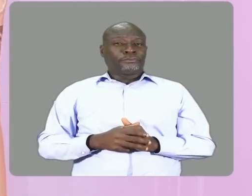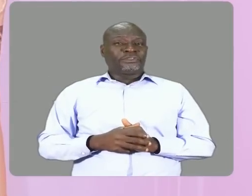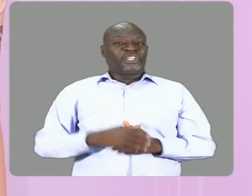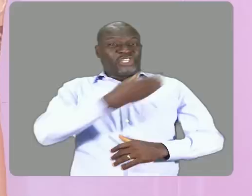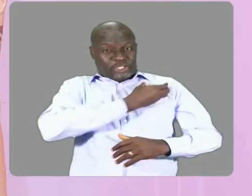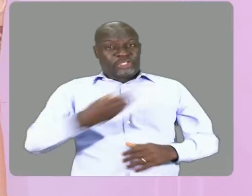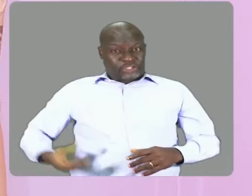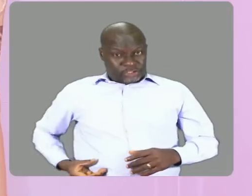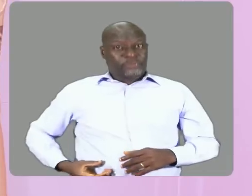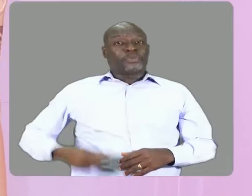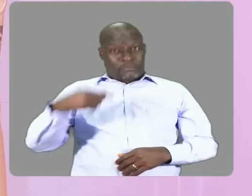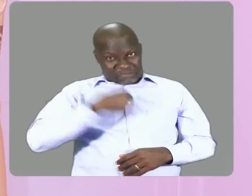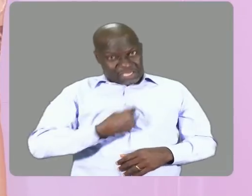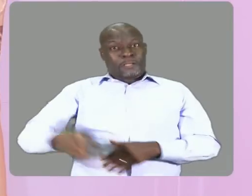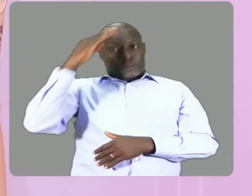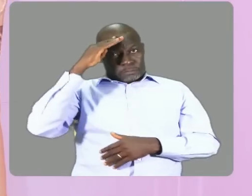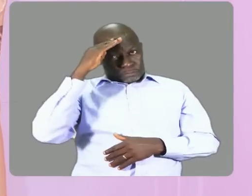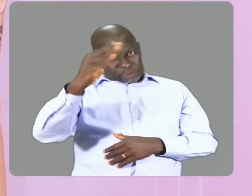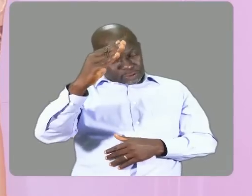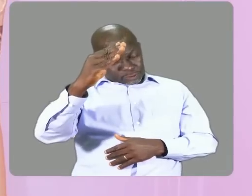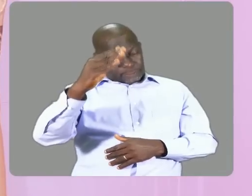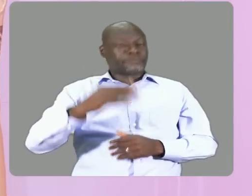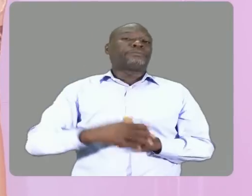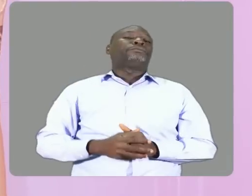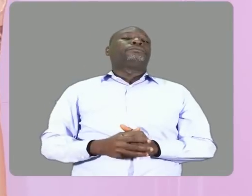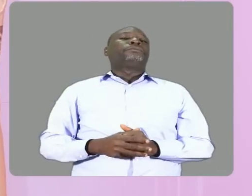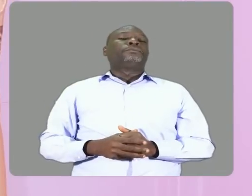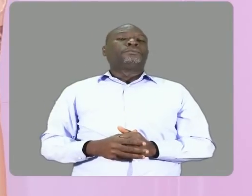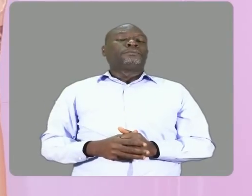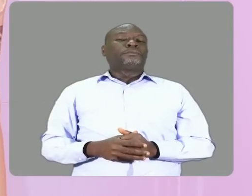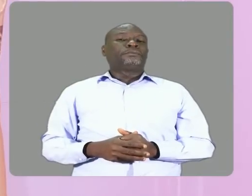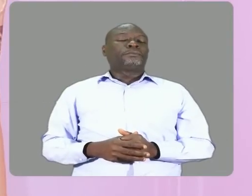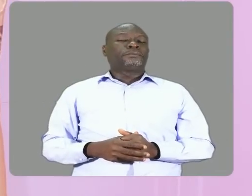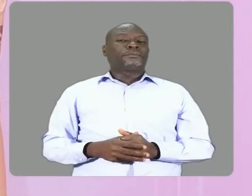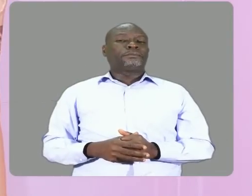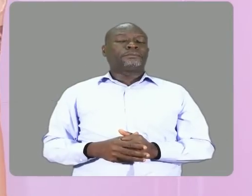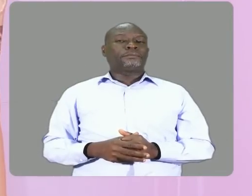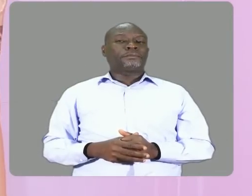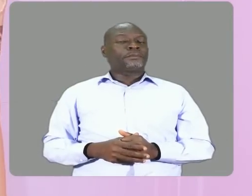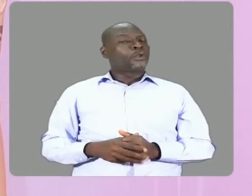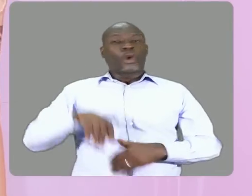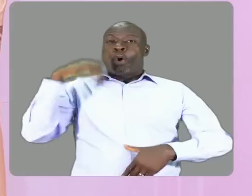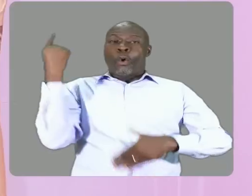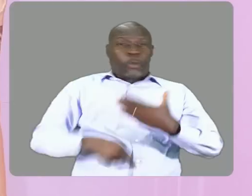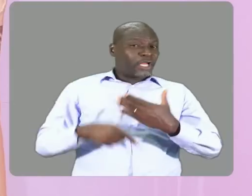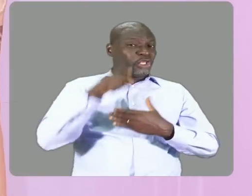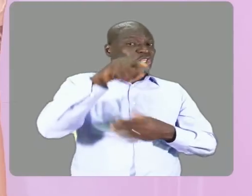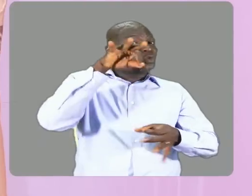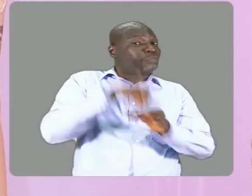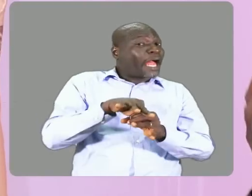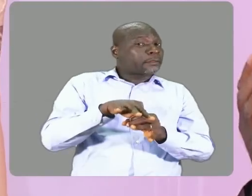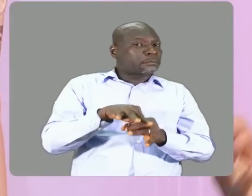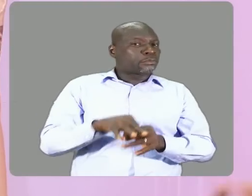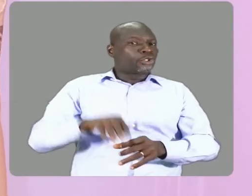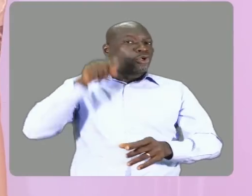nanano mo amosemo ya ahemfo e wo Ghana ha anopai meche mo de onipa guo no eno